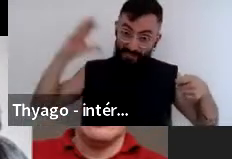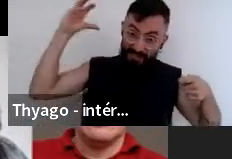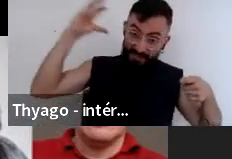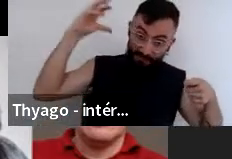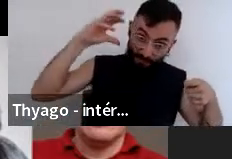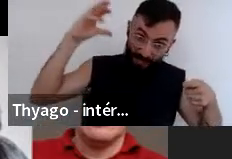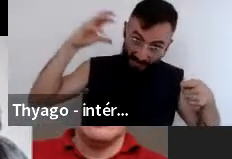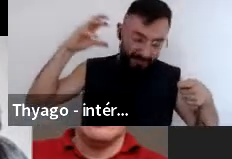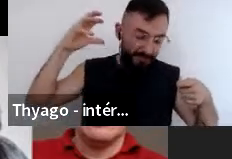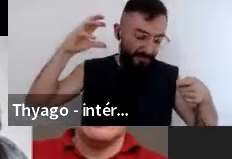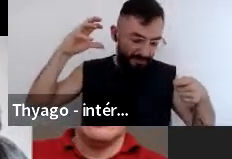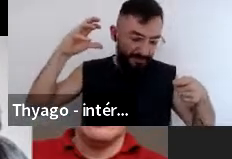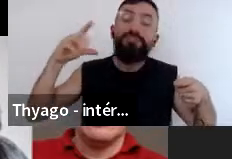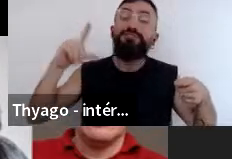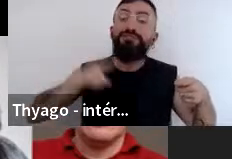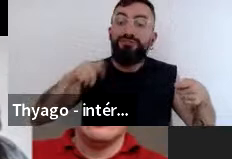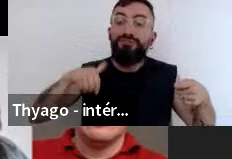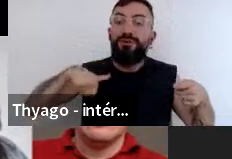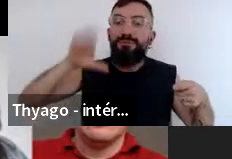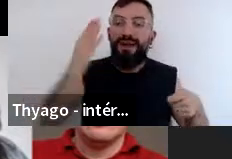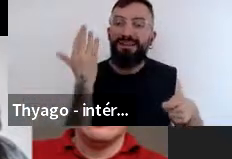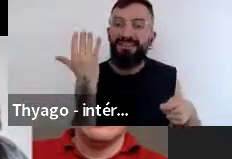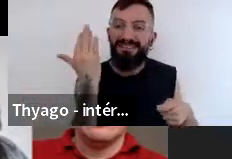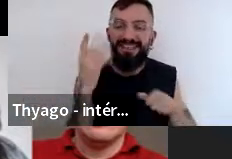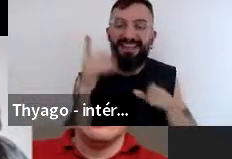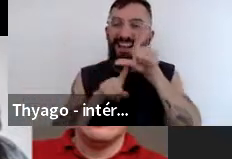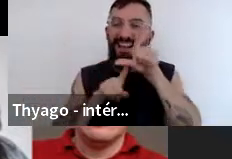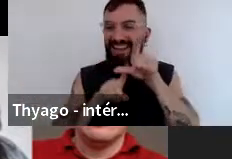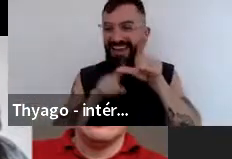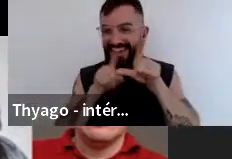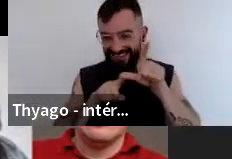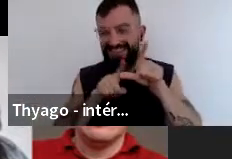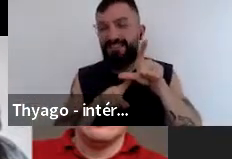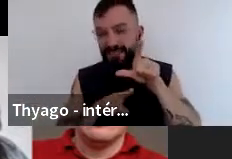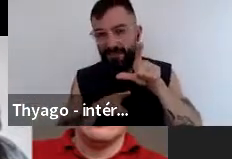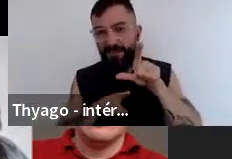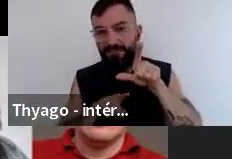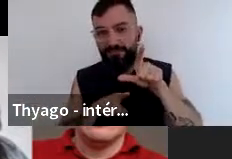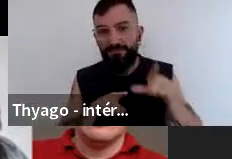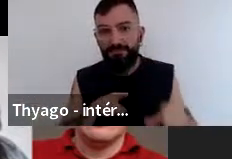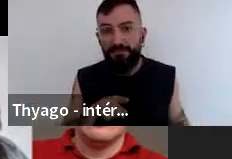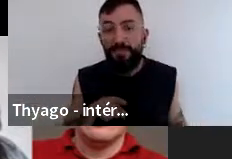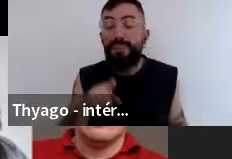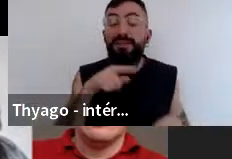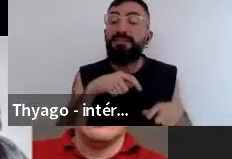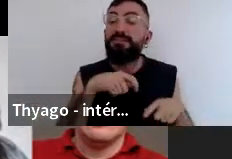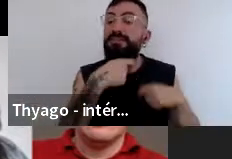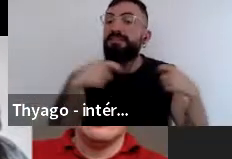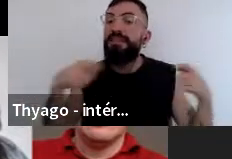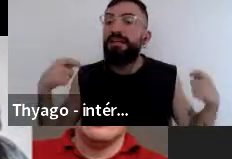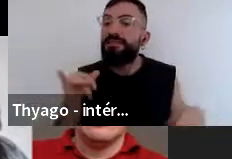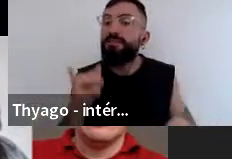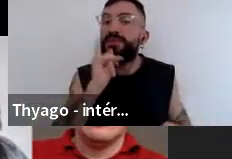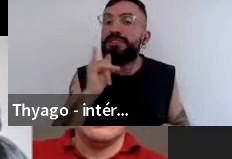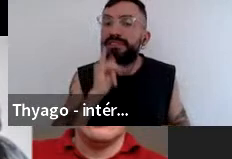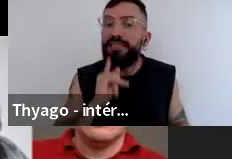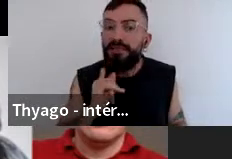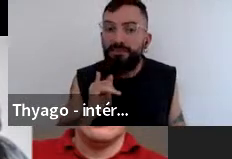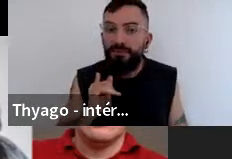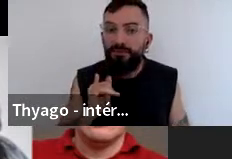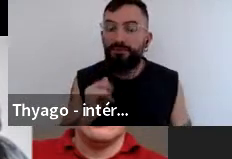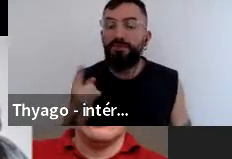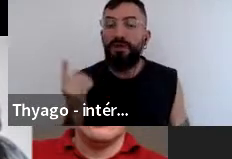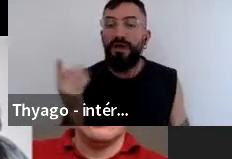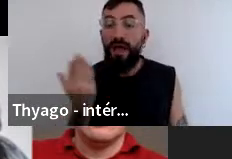have manual letters in their formation, we see that signs like the one I showed you